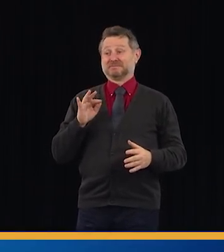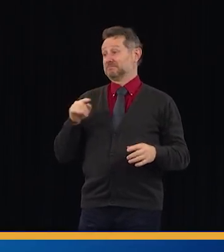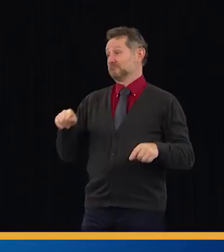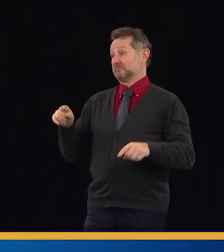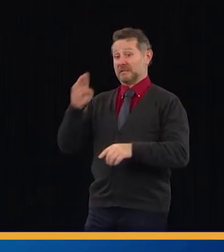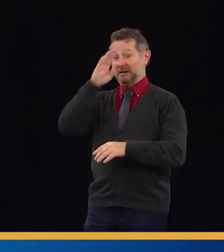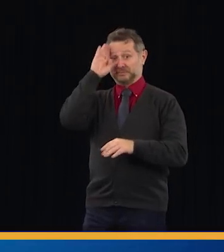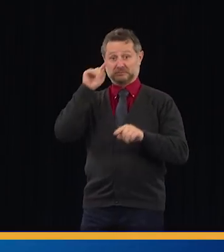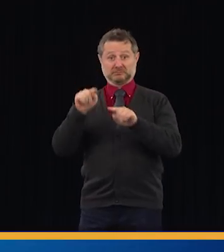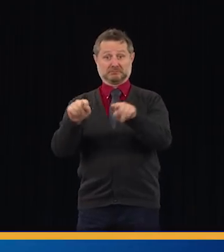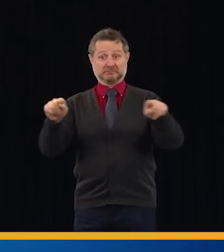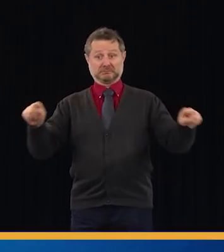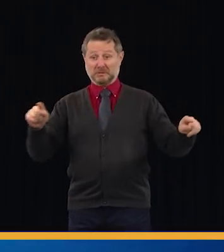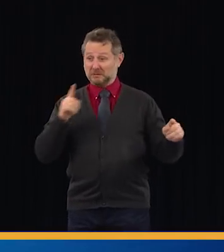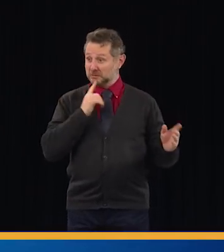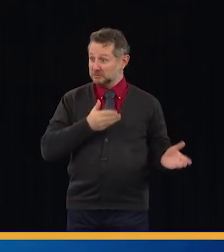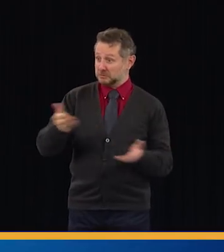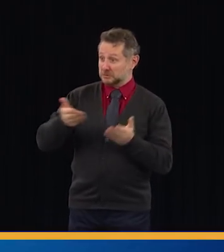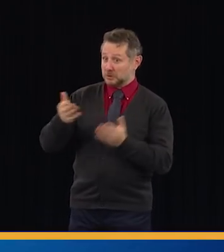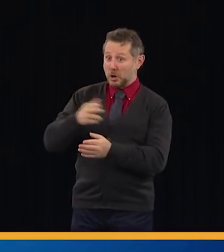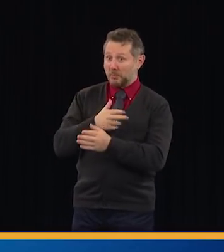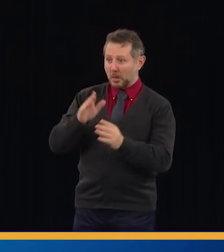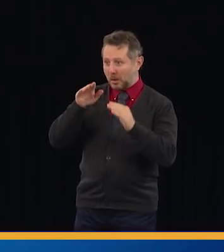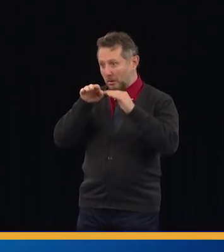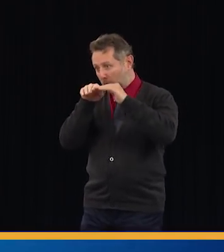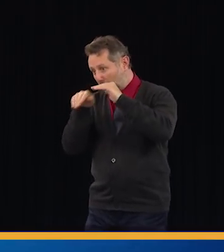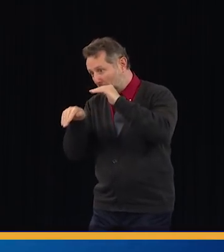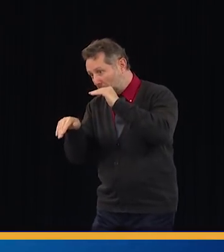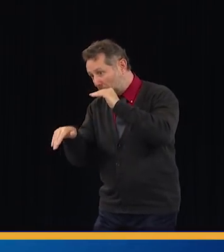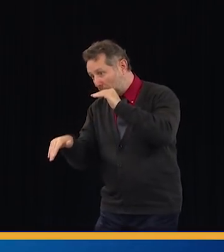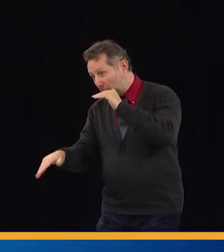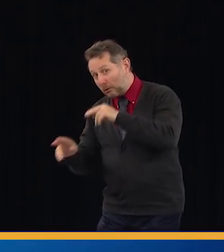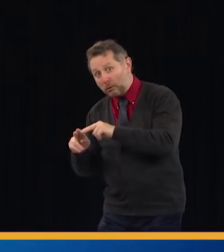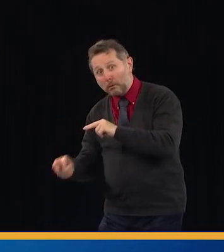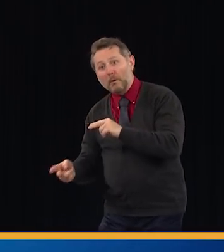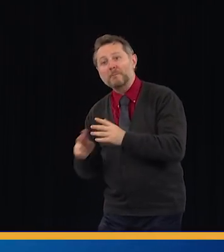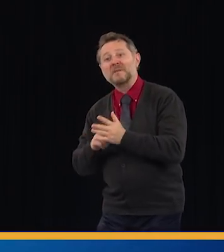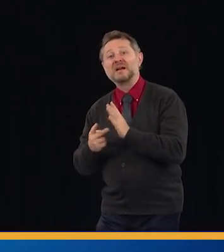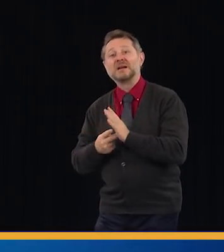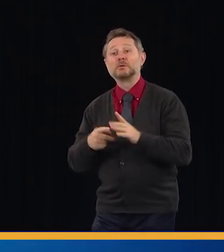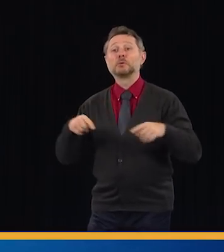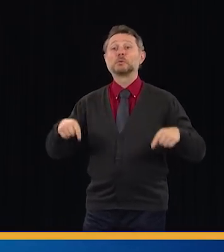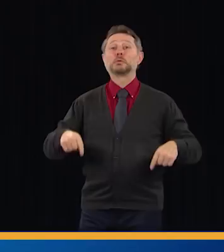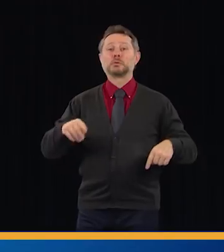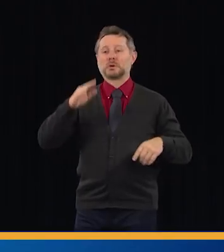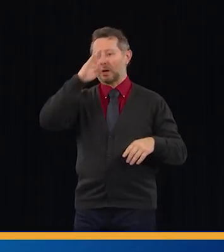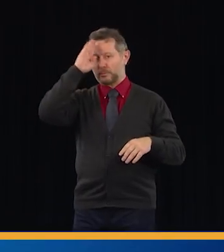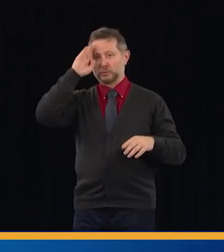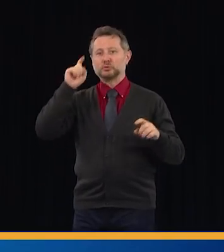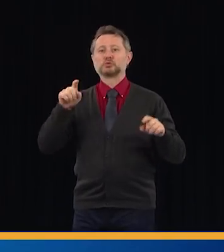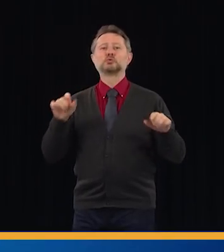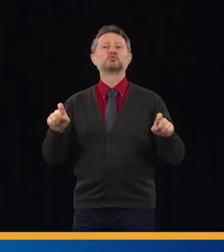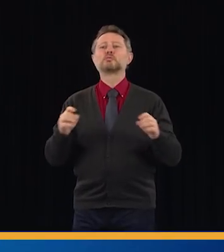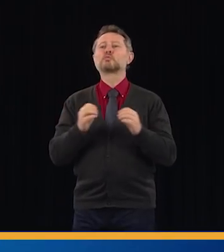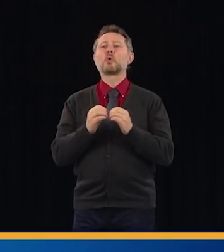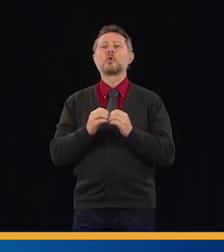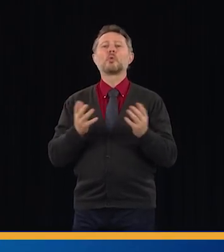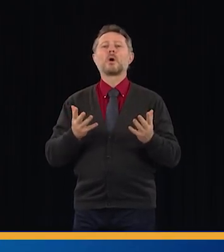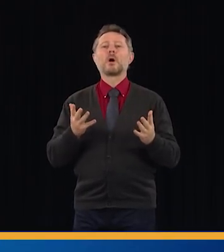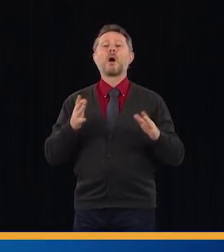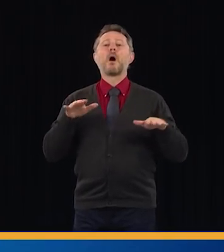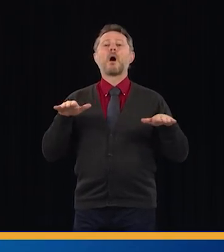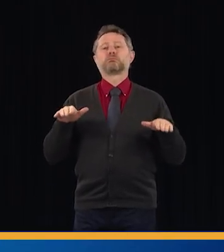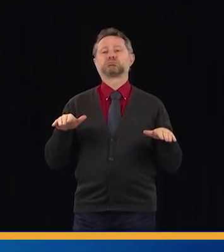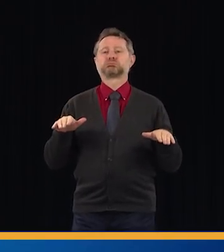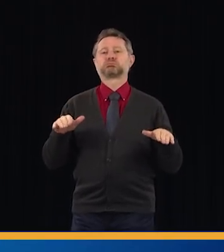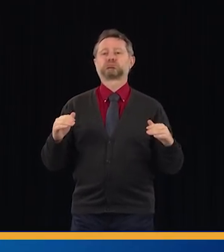now, then the system should stabilize over these next couple of weeks,